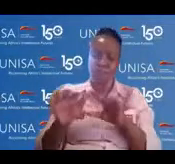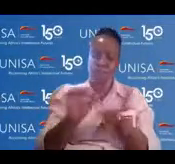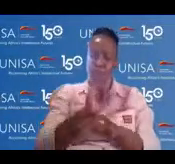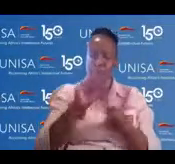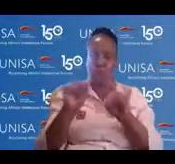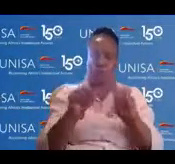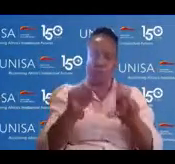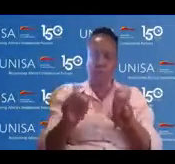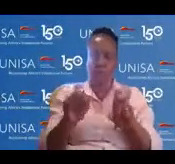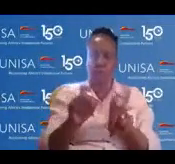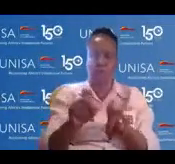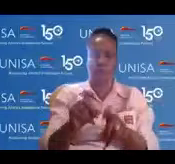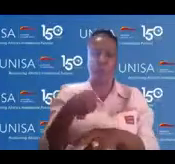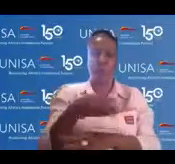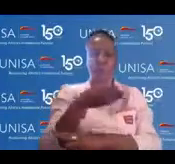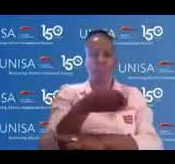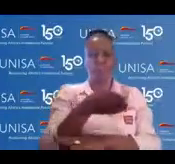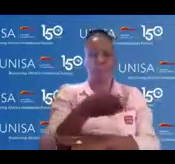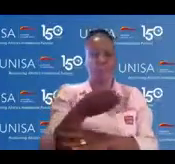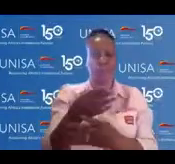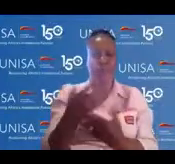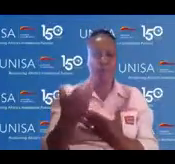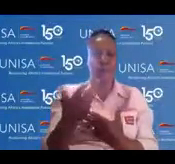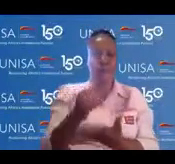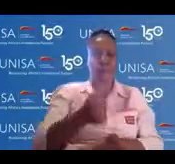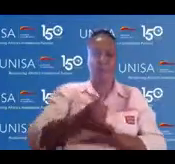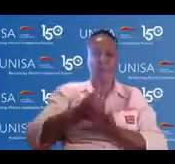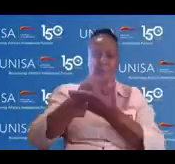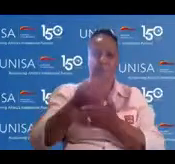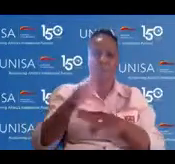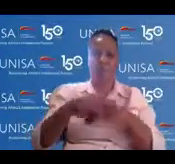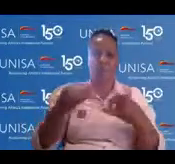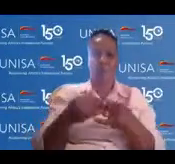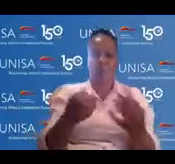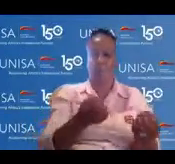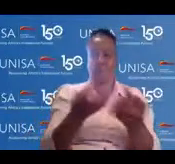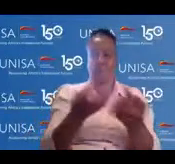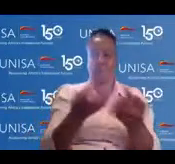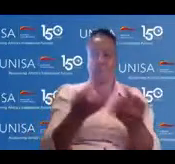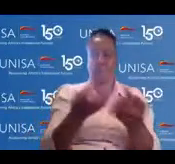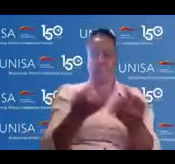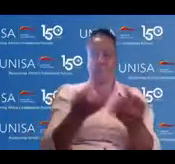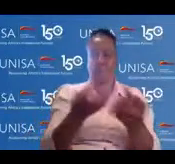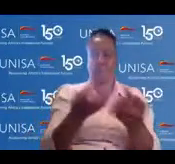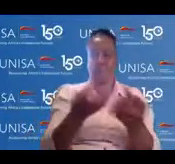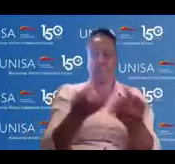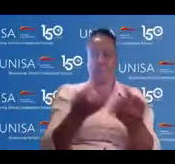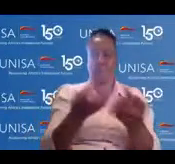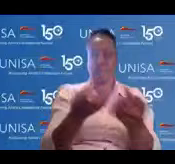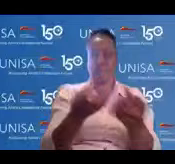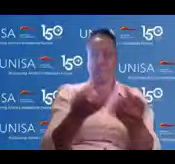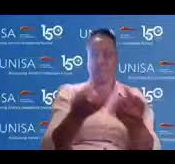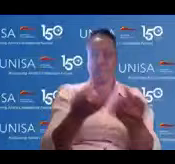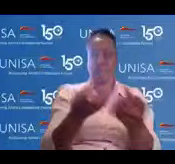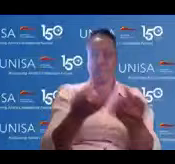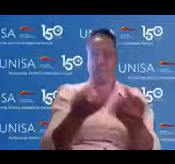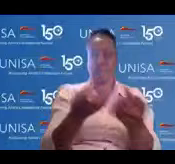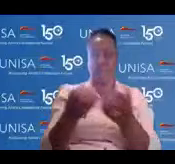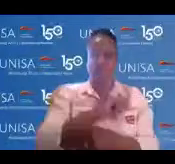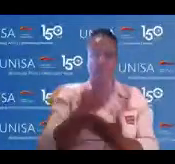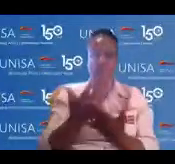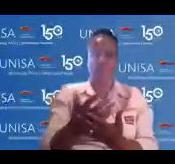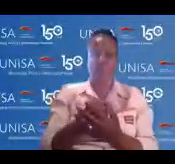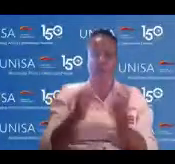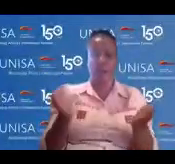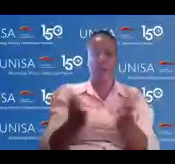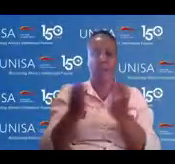the AI-powered assistant, will then provide you with the information you need in real time. I strongly encourage all of you